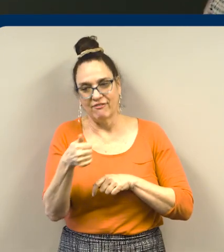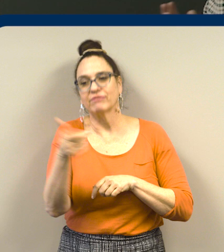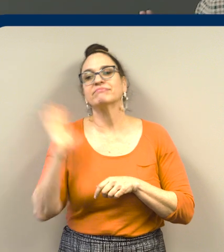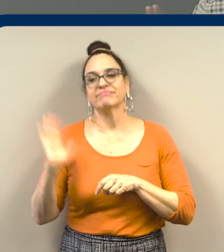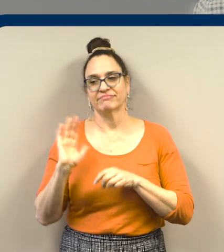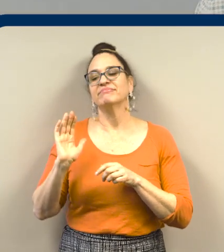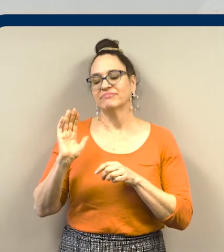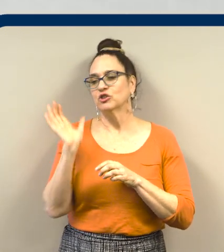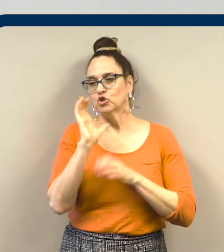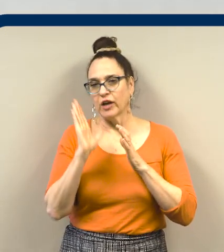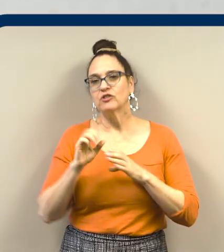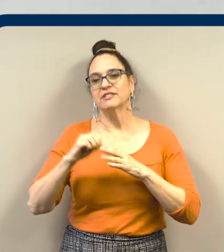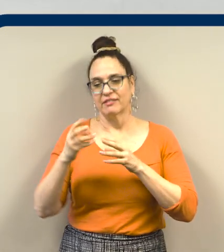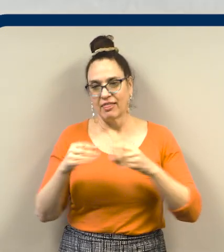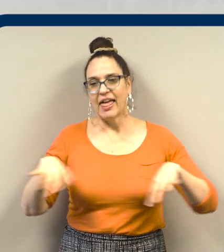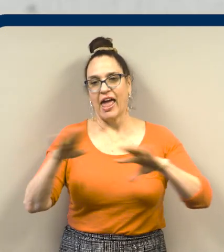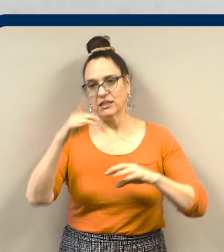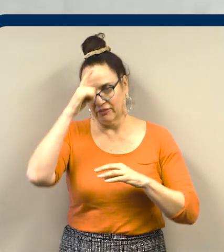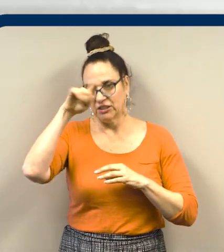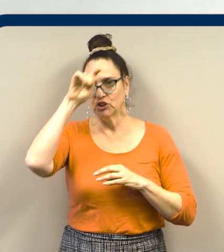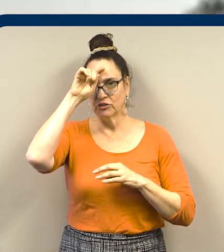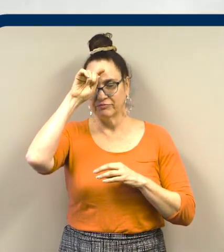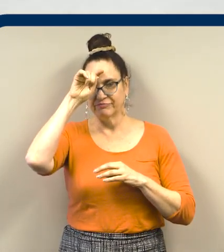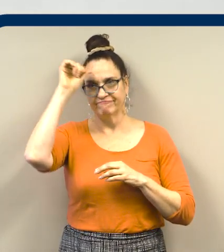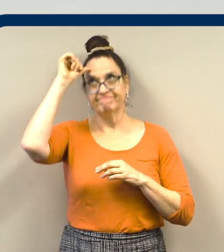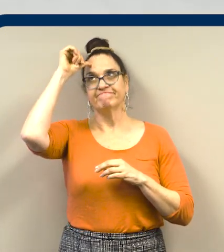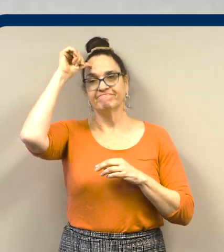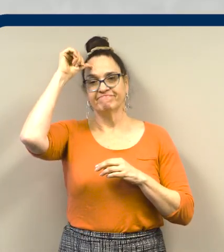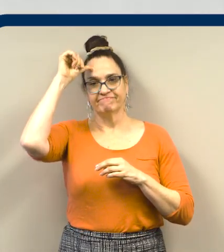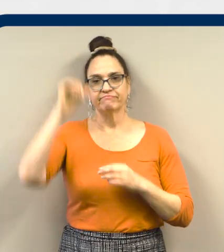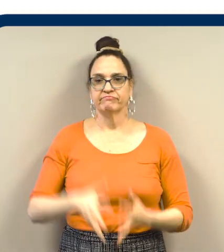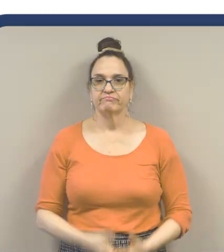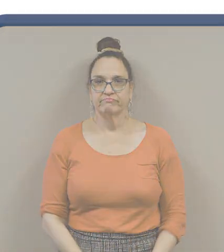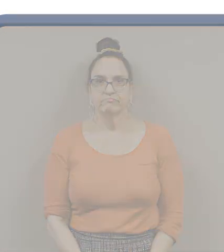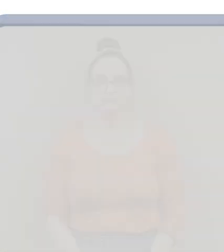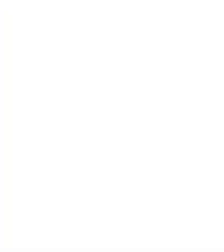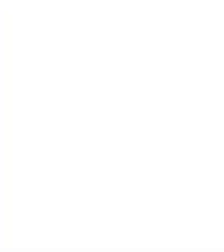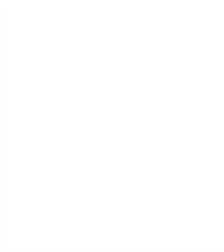of the stranger, having yourselves been strangers in the land of Egypt.